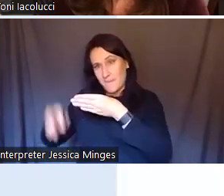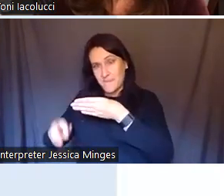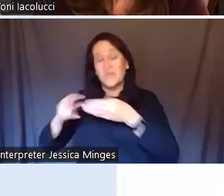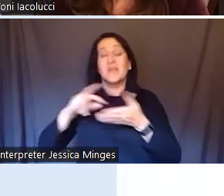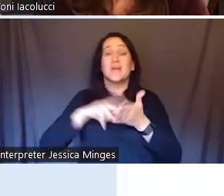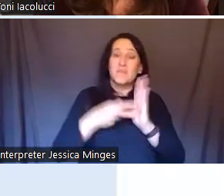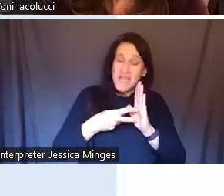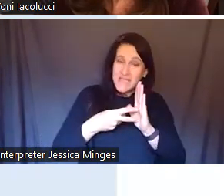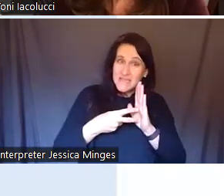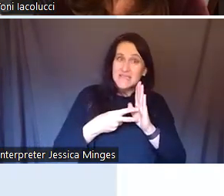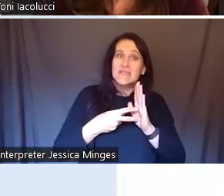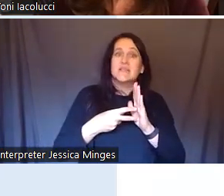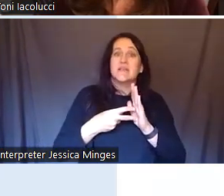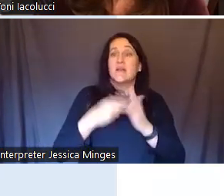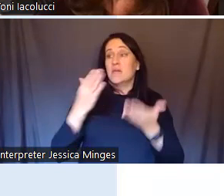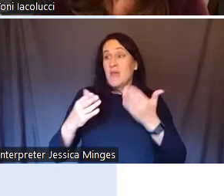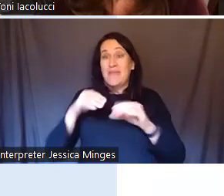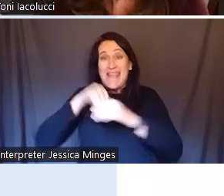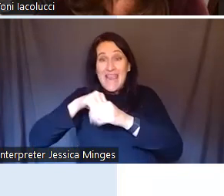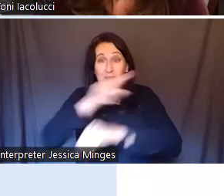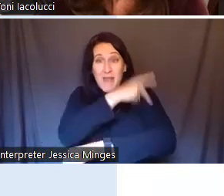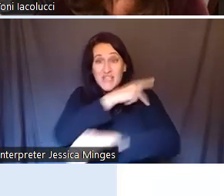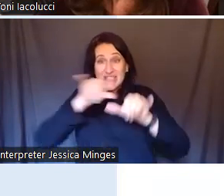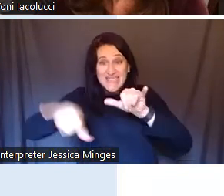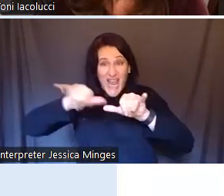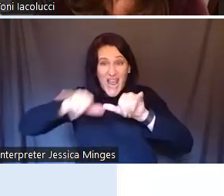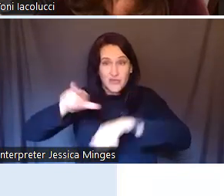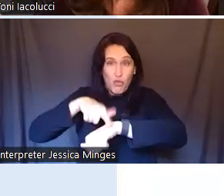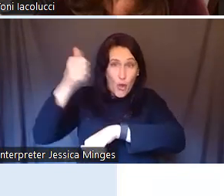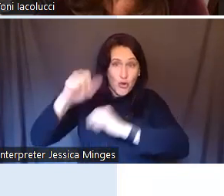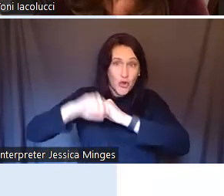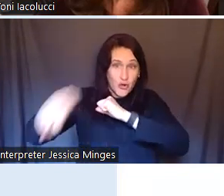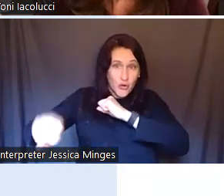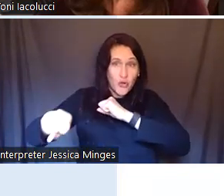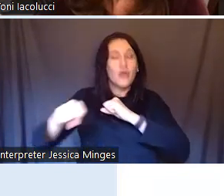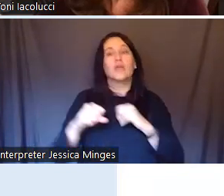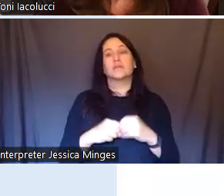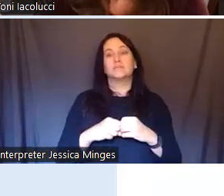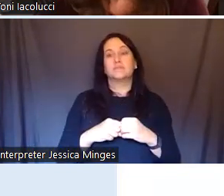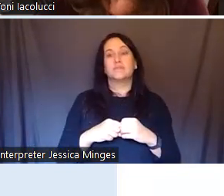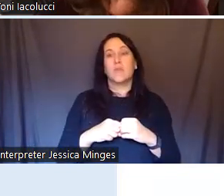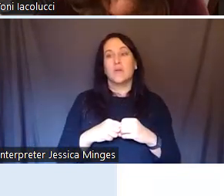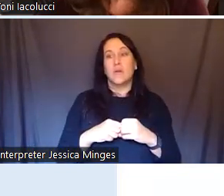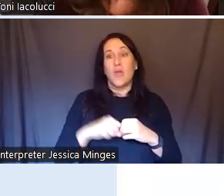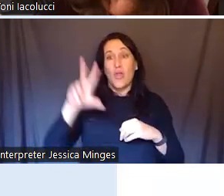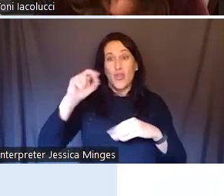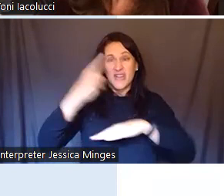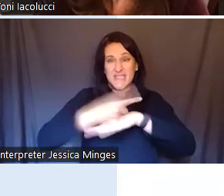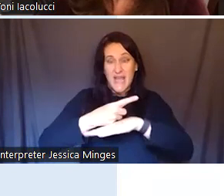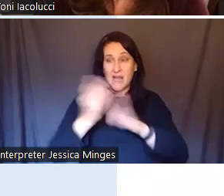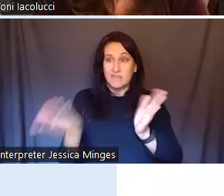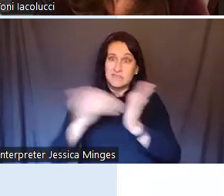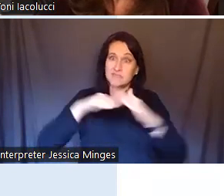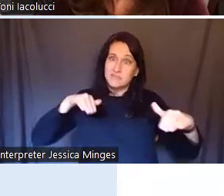significantly longer inpatient stays, higher 30-day hospital readmission